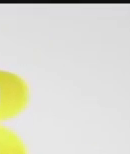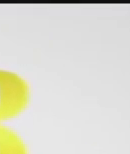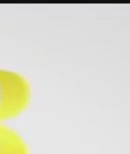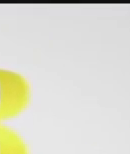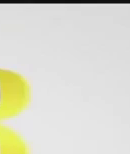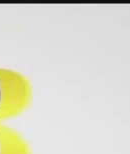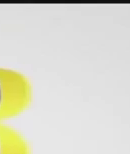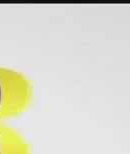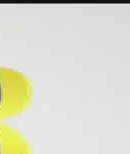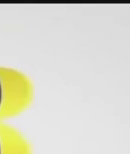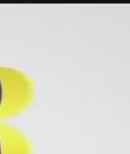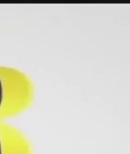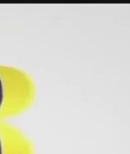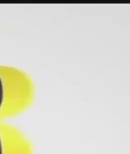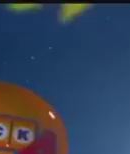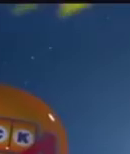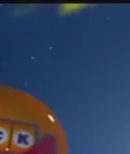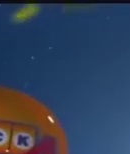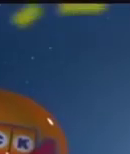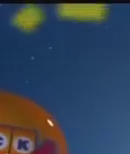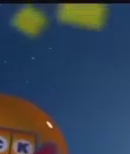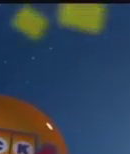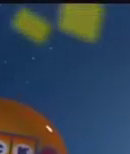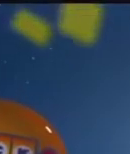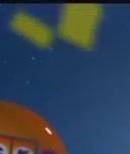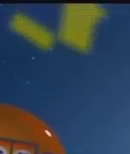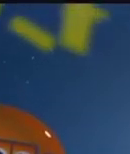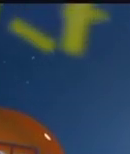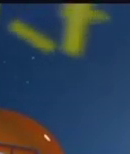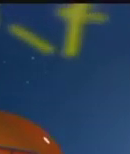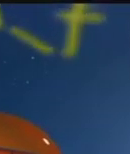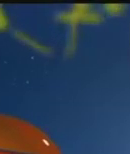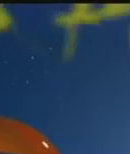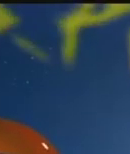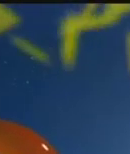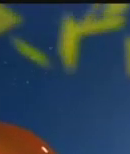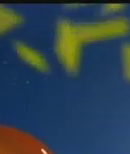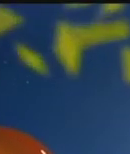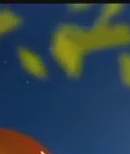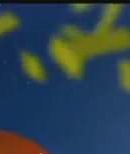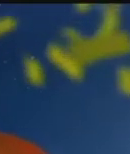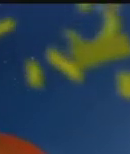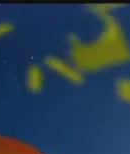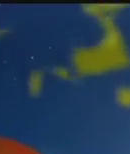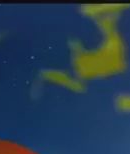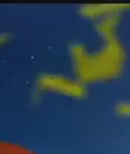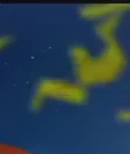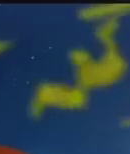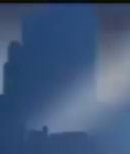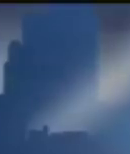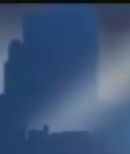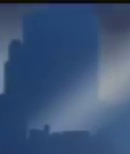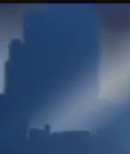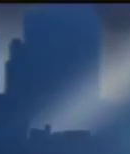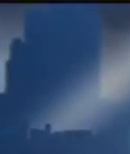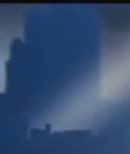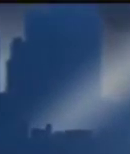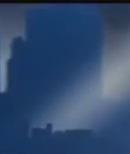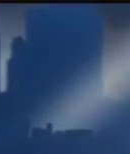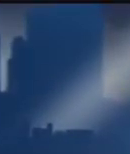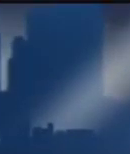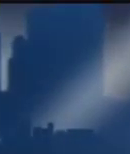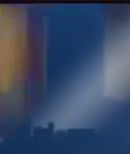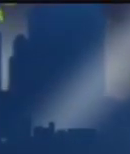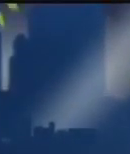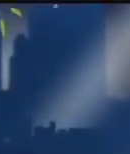Welcome to this morning's Playway Pick 2 and Pick 4 draw, supervised by independent auditors KPMG and presided over by the National